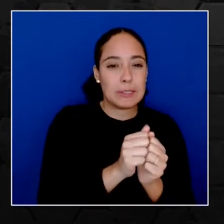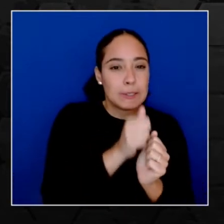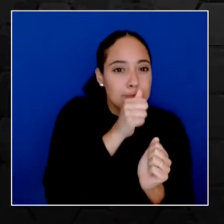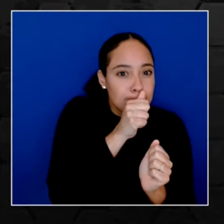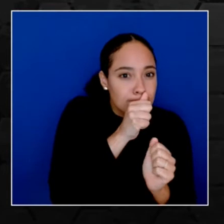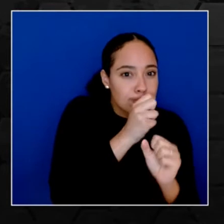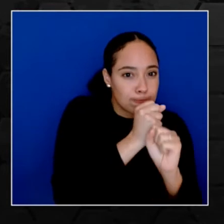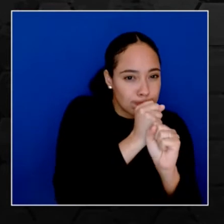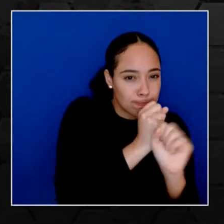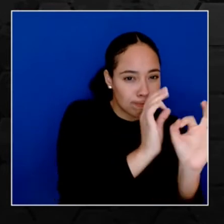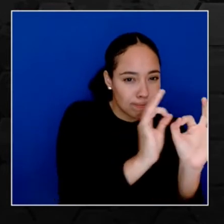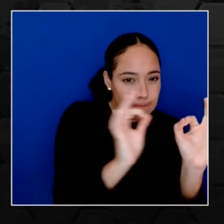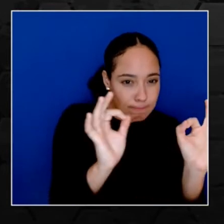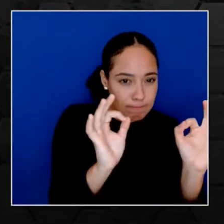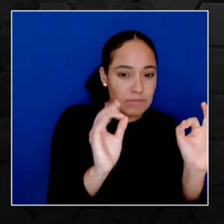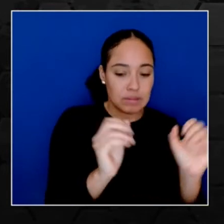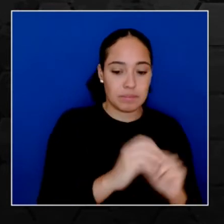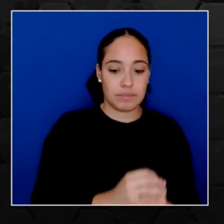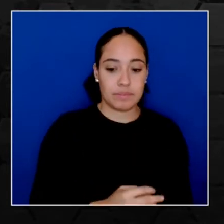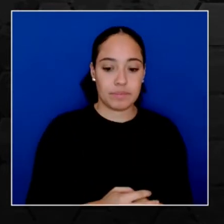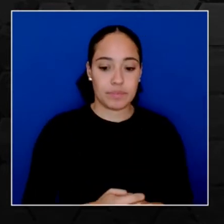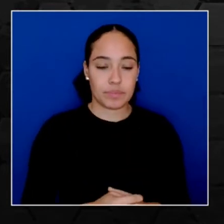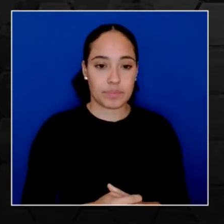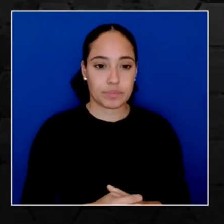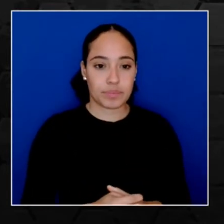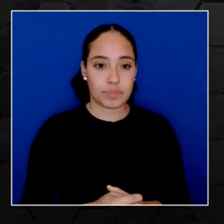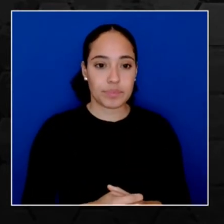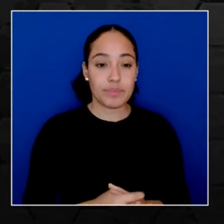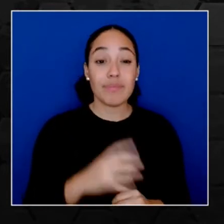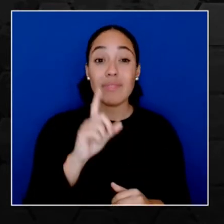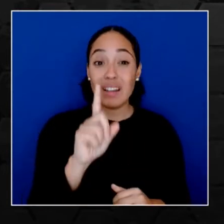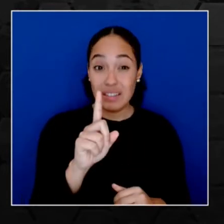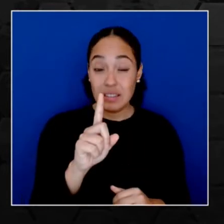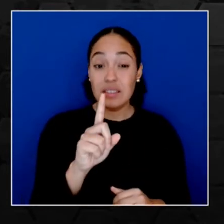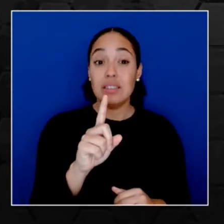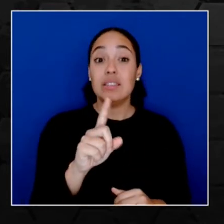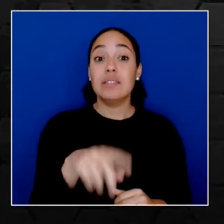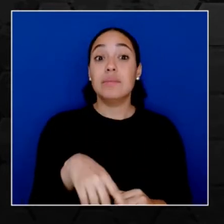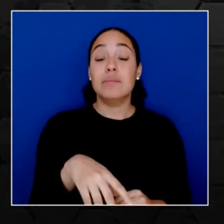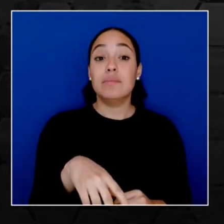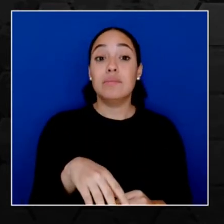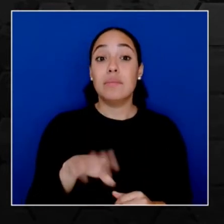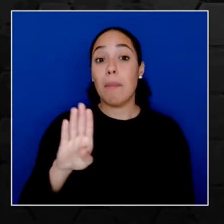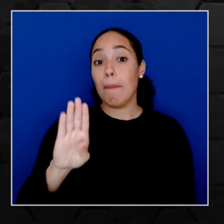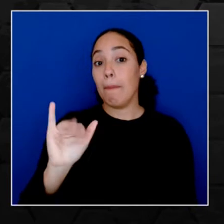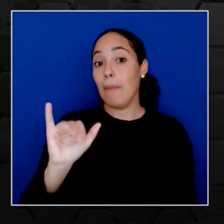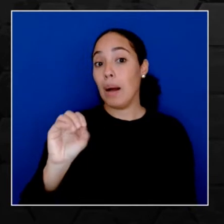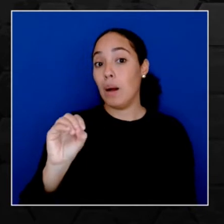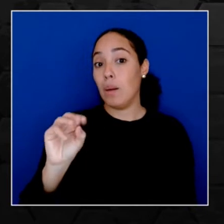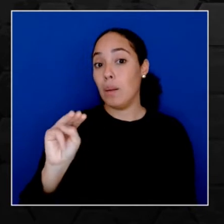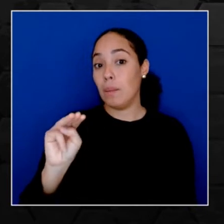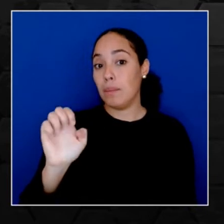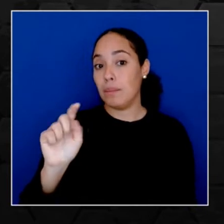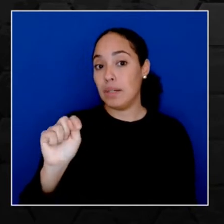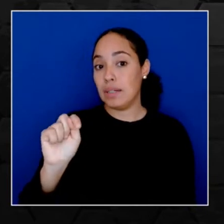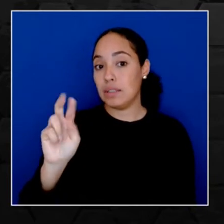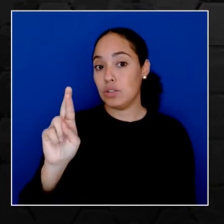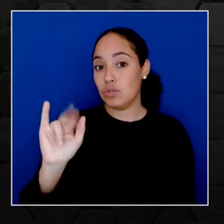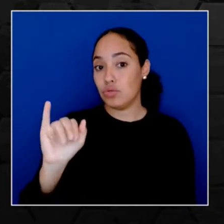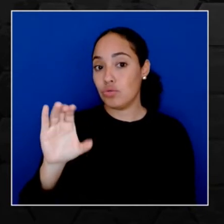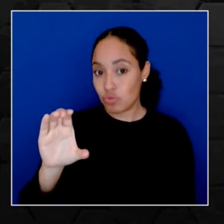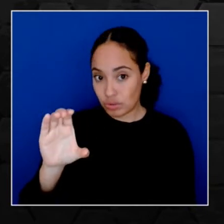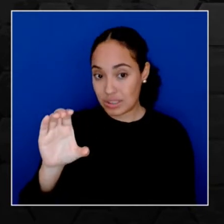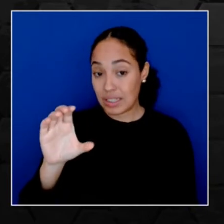though this has been categorized as biometric security, this is not used as an authentication factor. It's more or